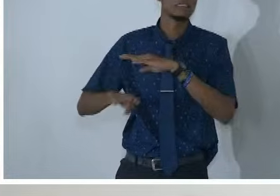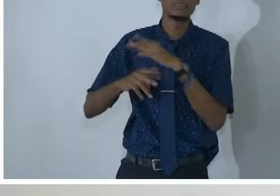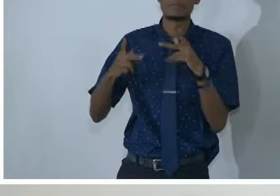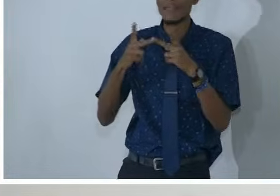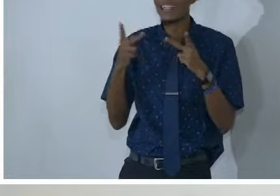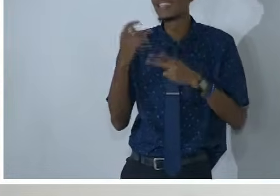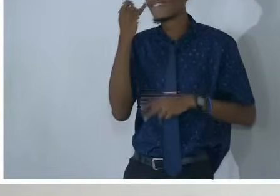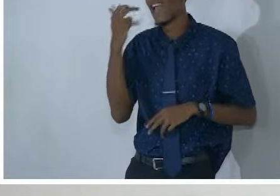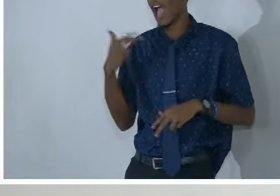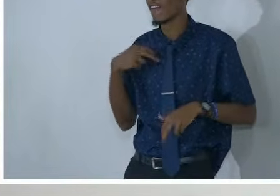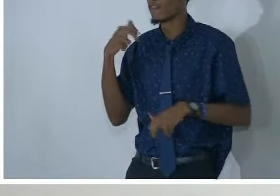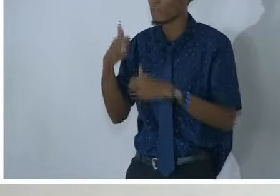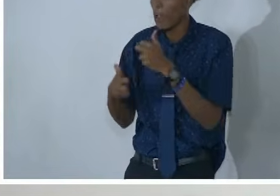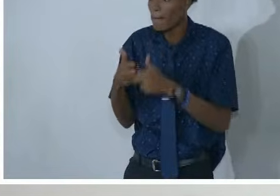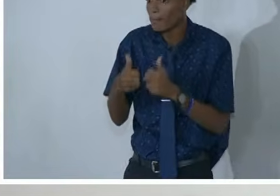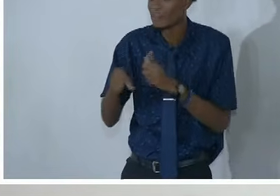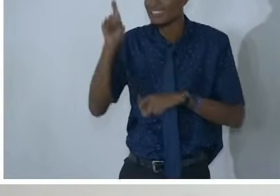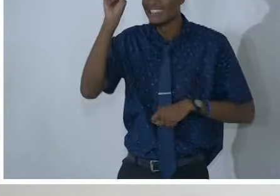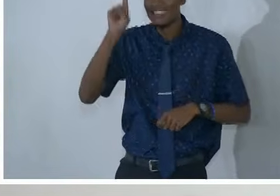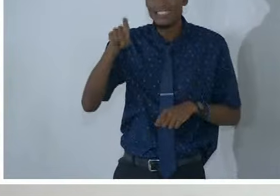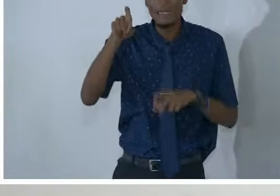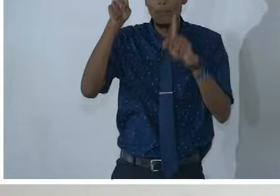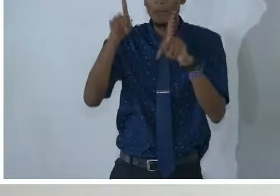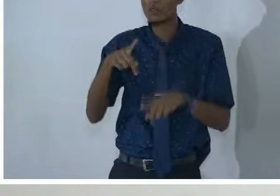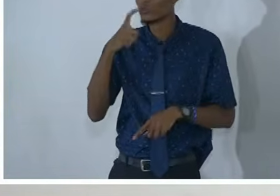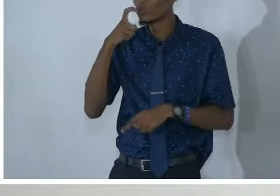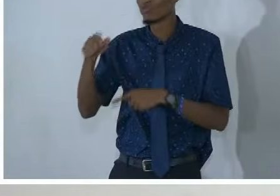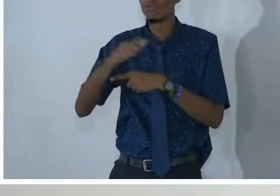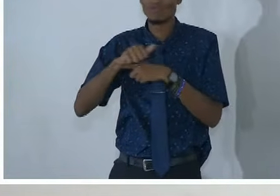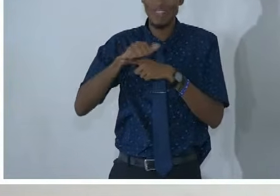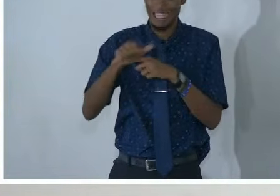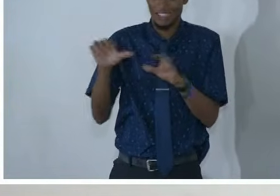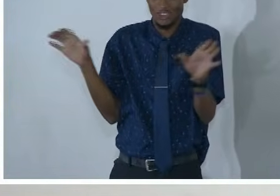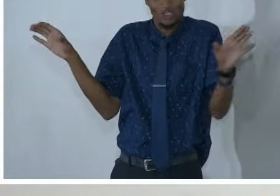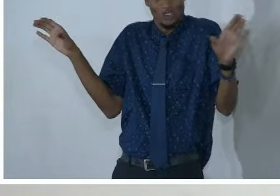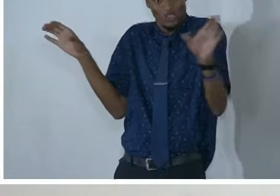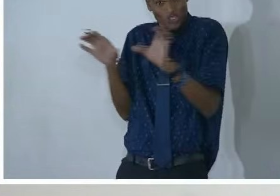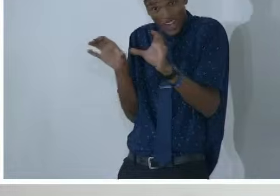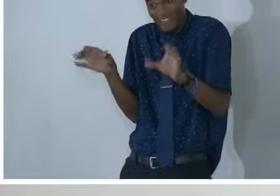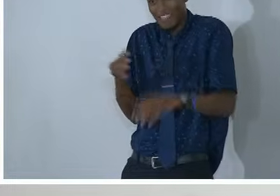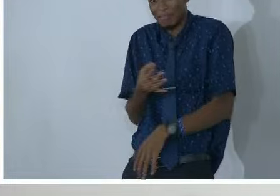problem and they want a trained, certified mediator